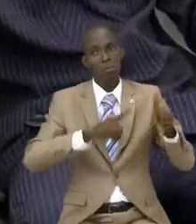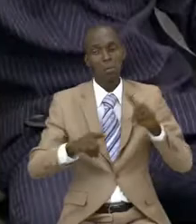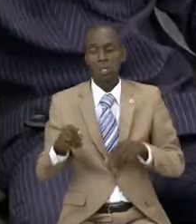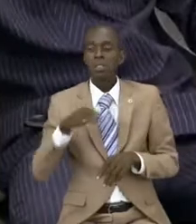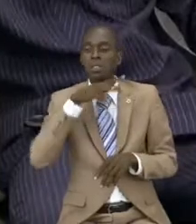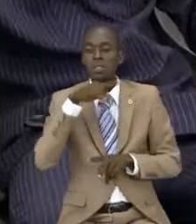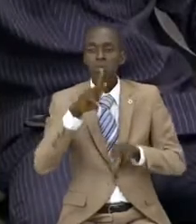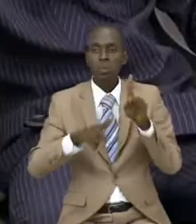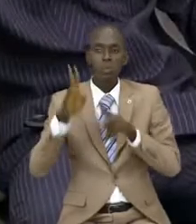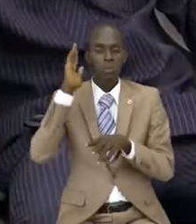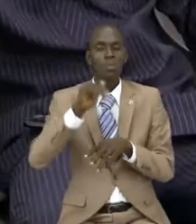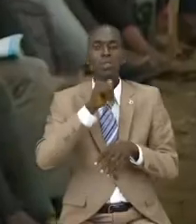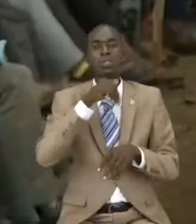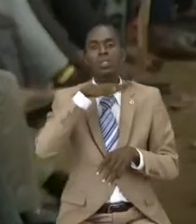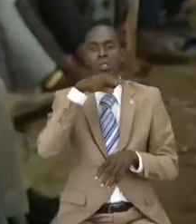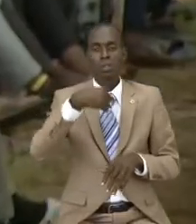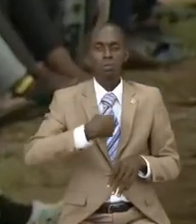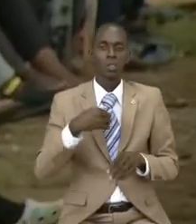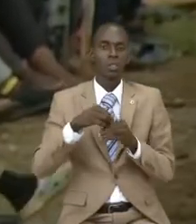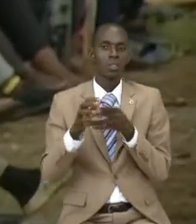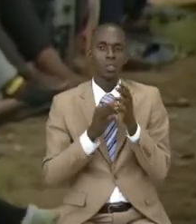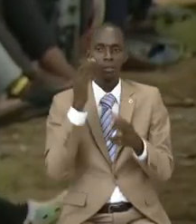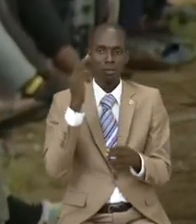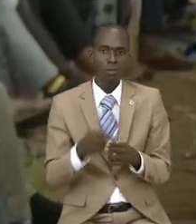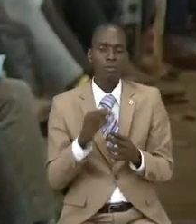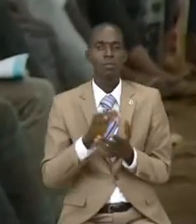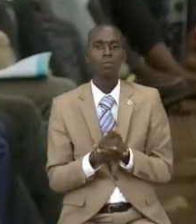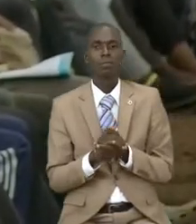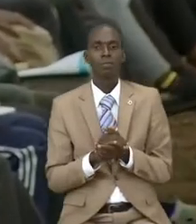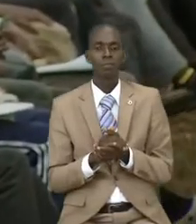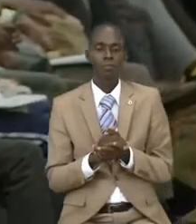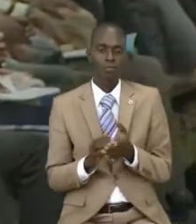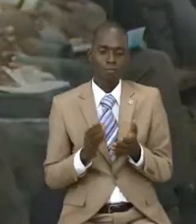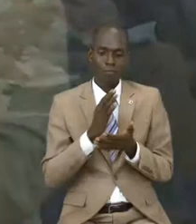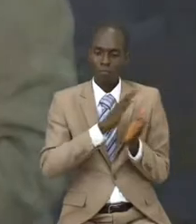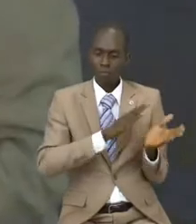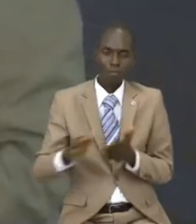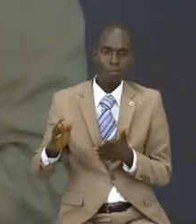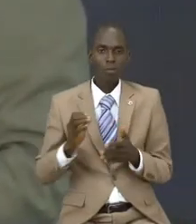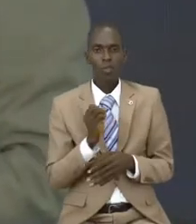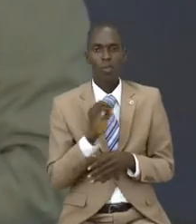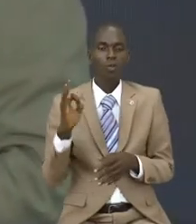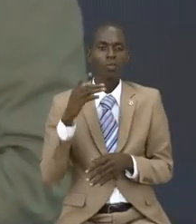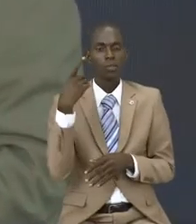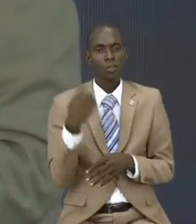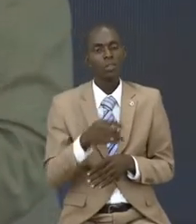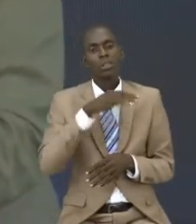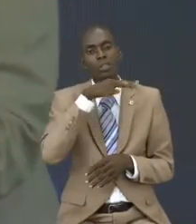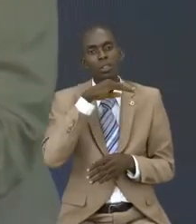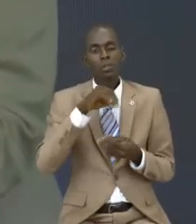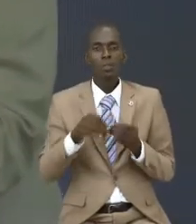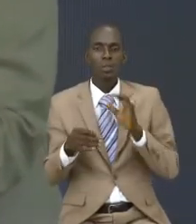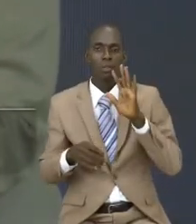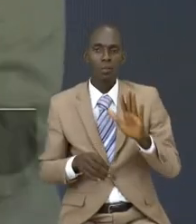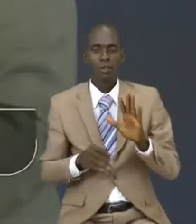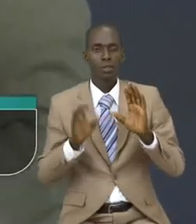they will not corrupt me. Cast off the corrupter. Number five, commit